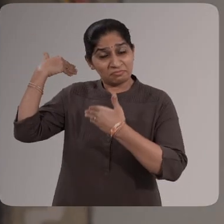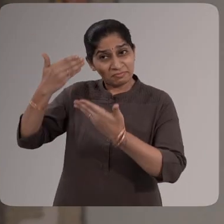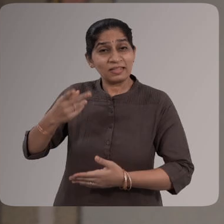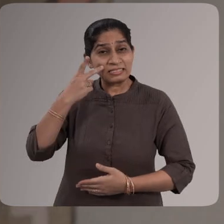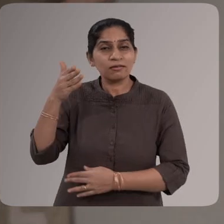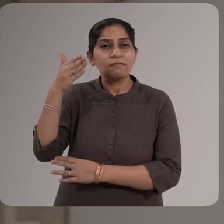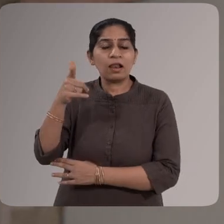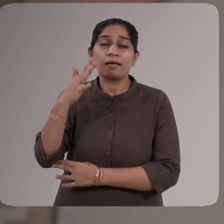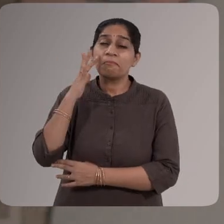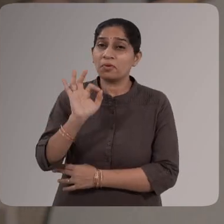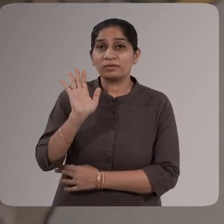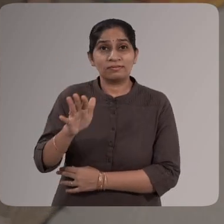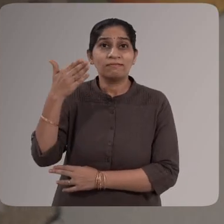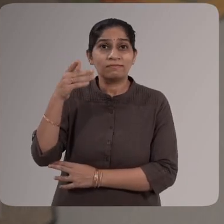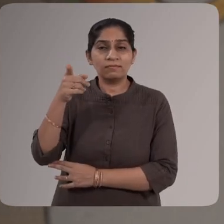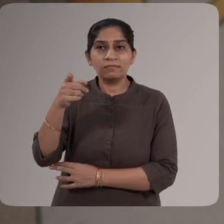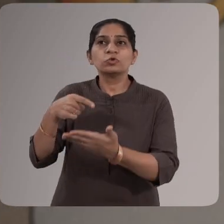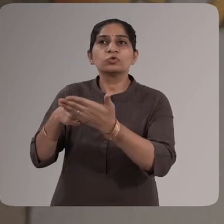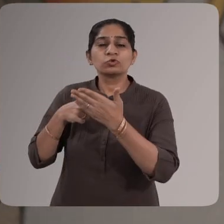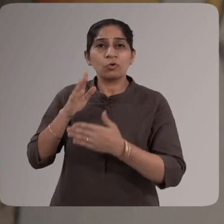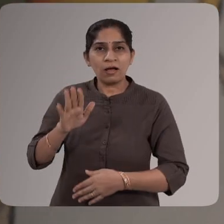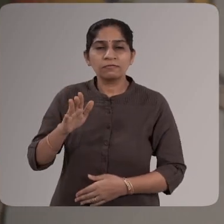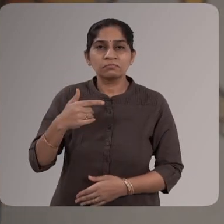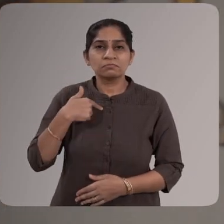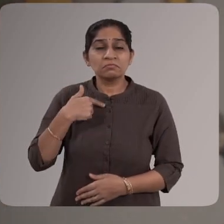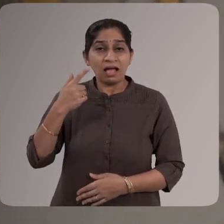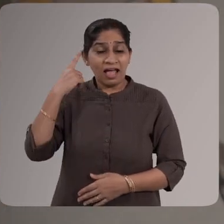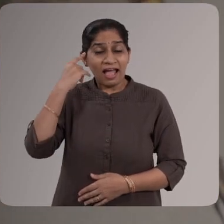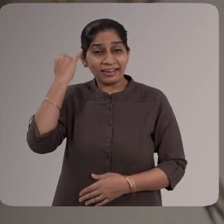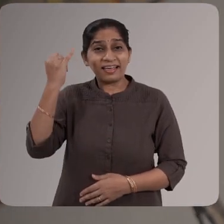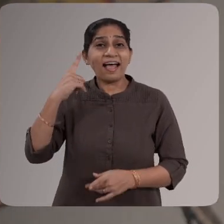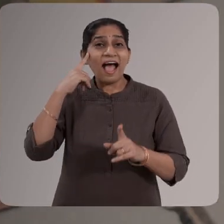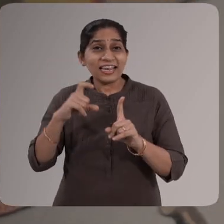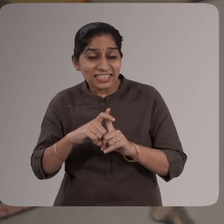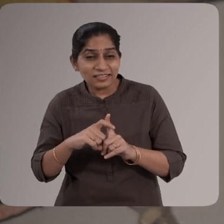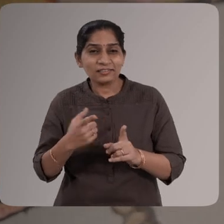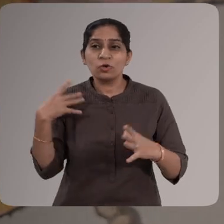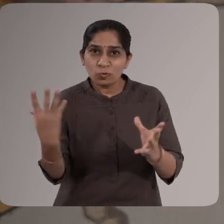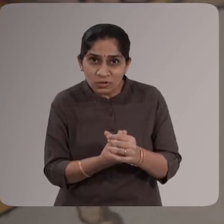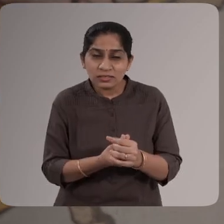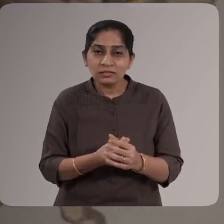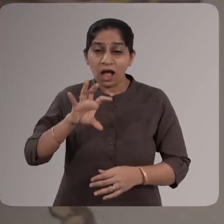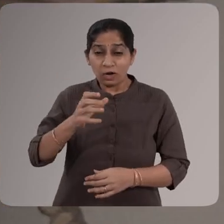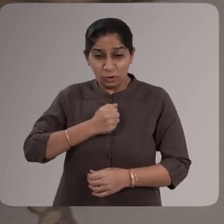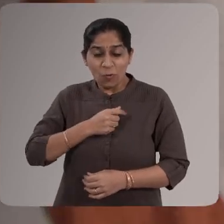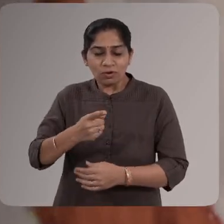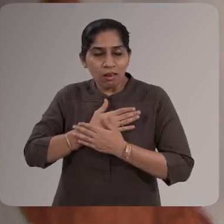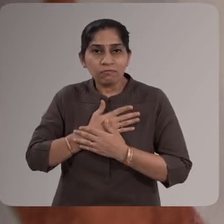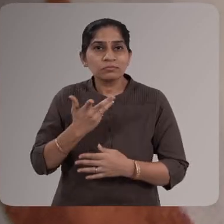Historically, the flag has played an important role in reinforcing ideas of identity, unity, and